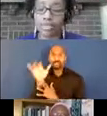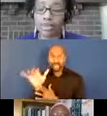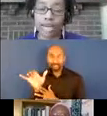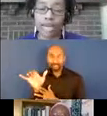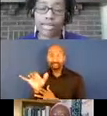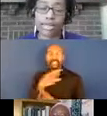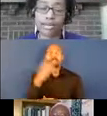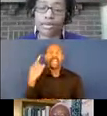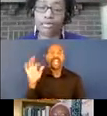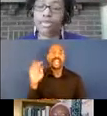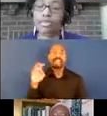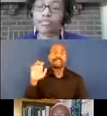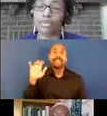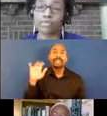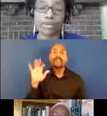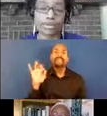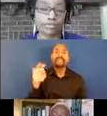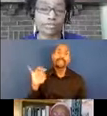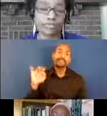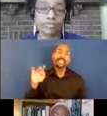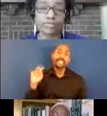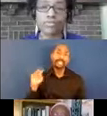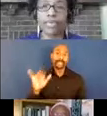breathing body giving birth to this framework.